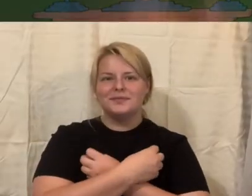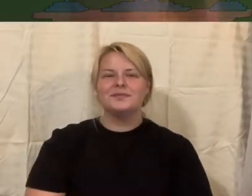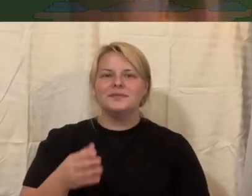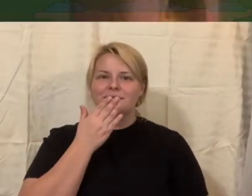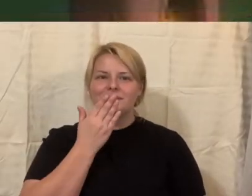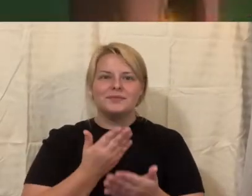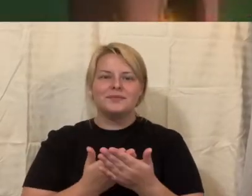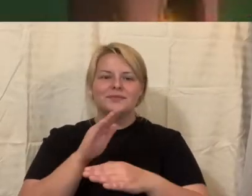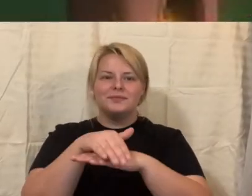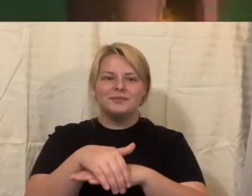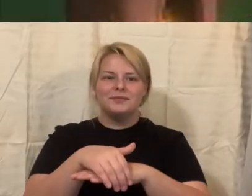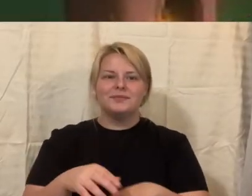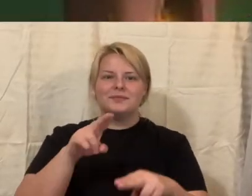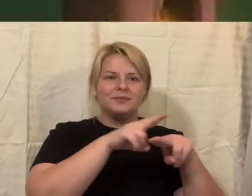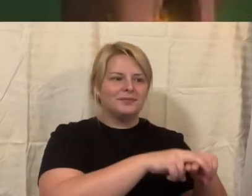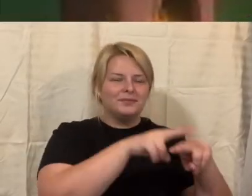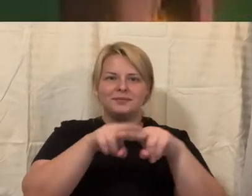chairs.